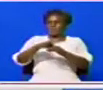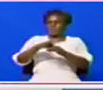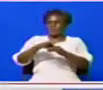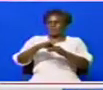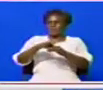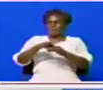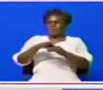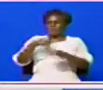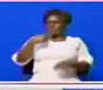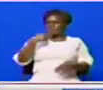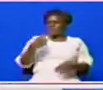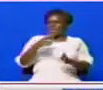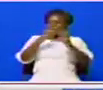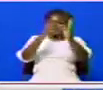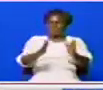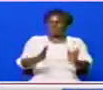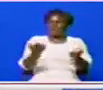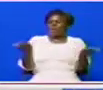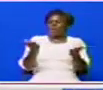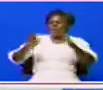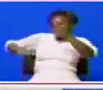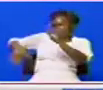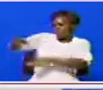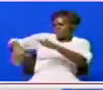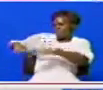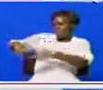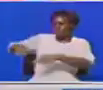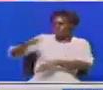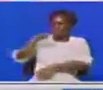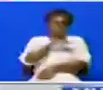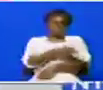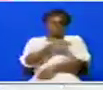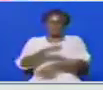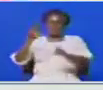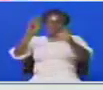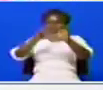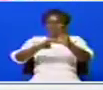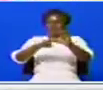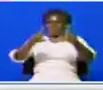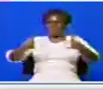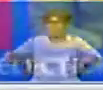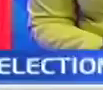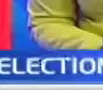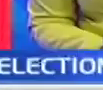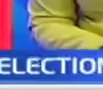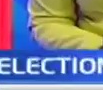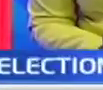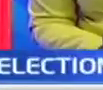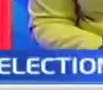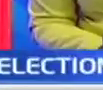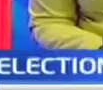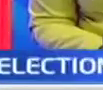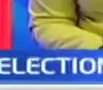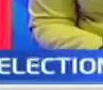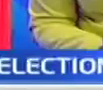All right, so like I told you, our Yusuf Ibrahim is at the Bomas of Kenya this evening and joins me now. Yusuf, so what's the reaction of